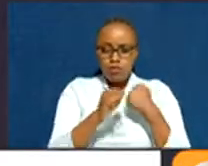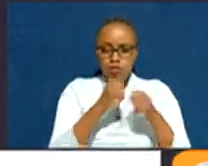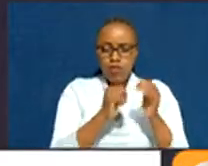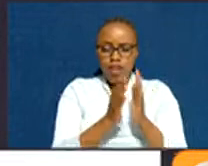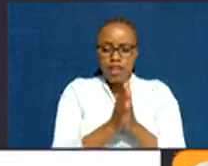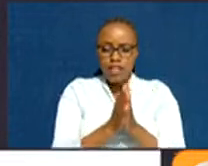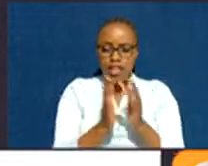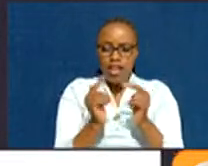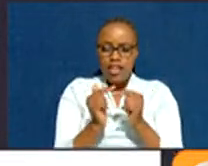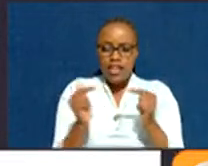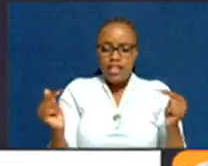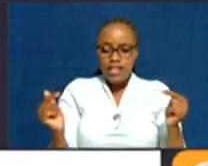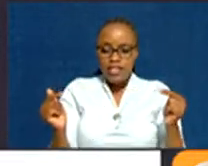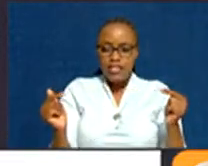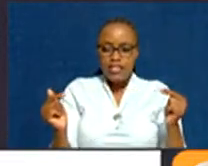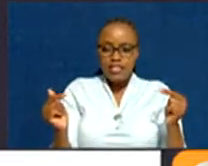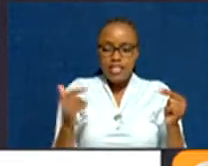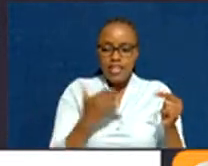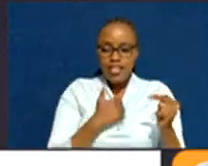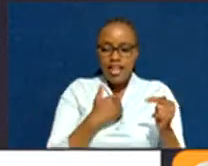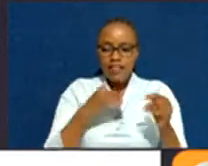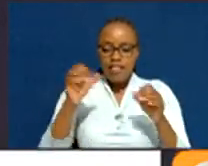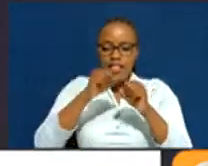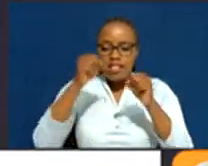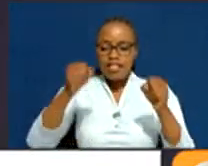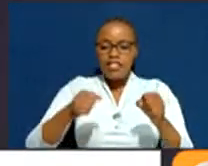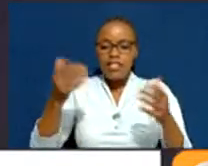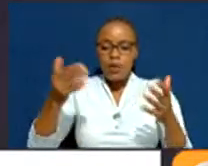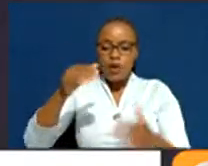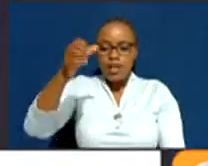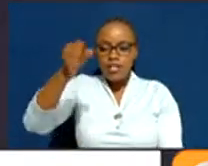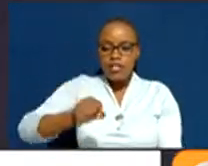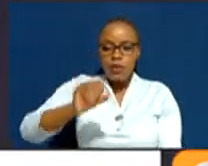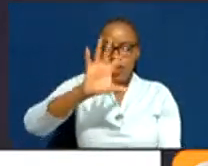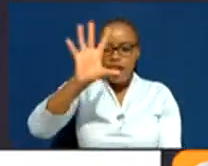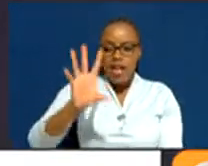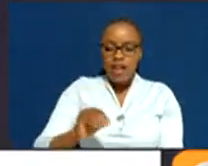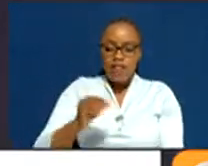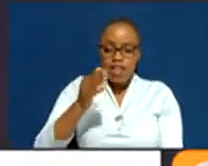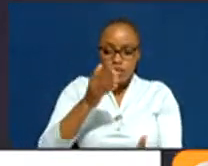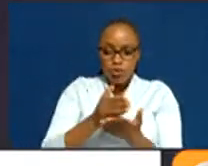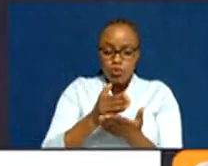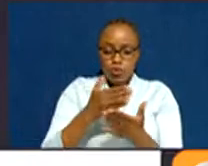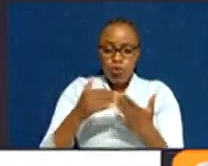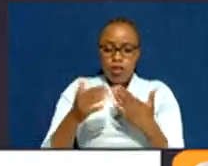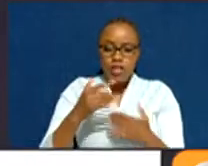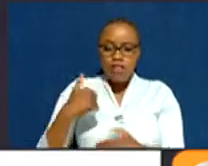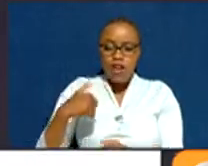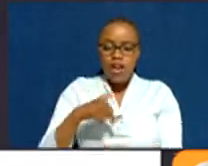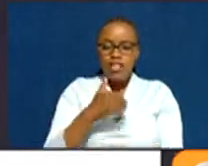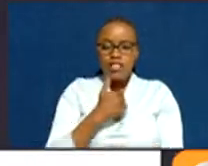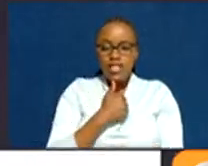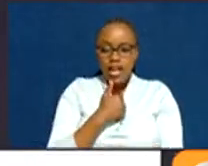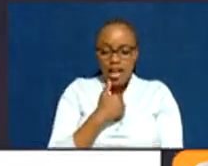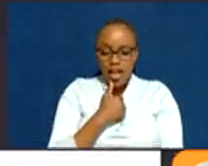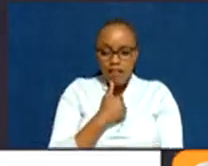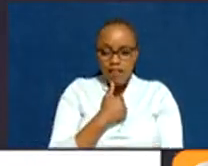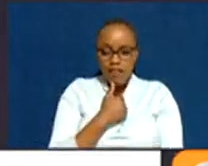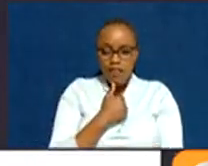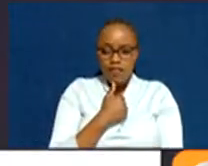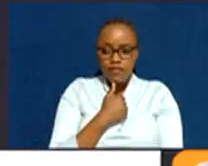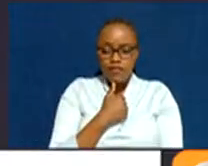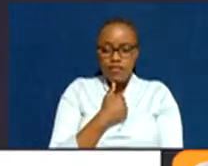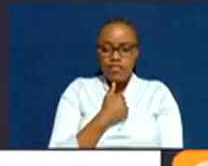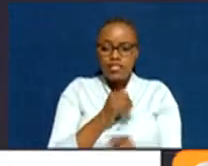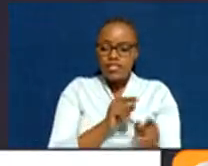against the apartheid system in South Africa, and indeed what we had in Rhodesia, then so